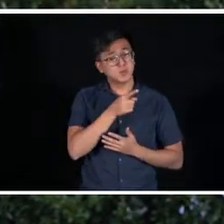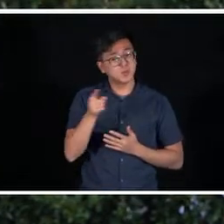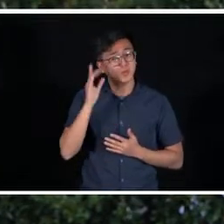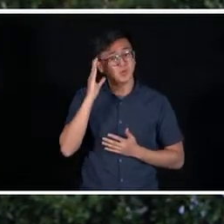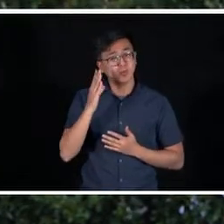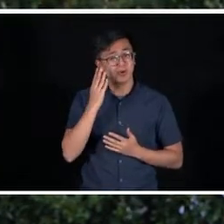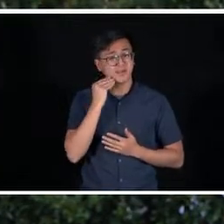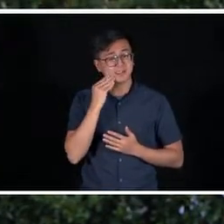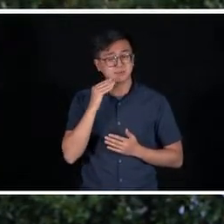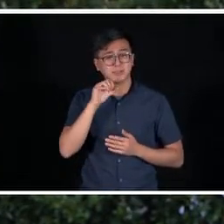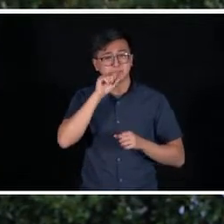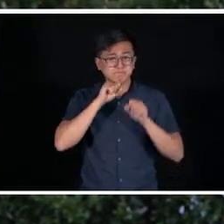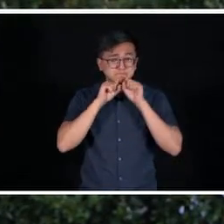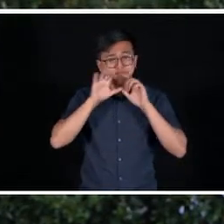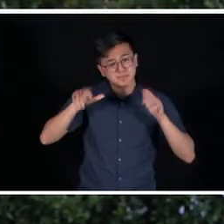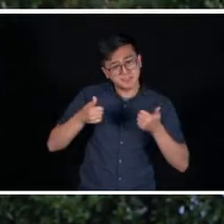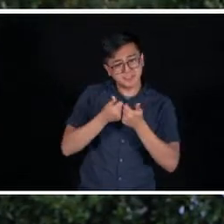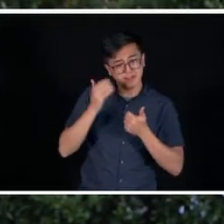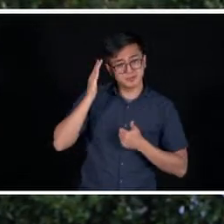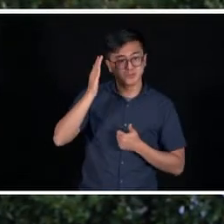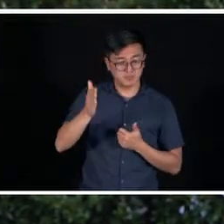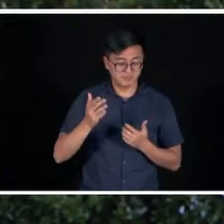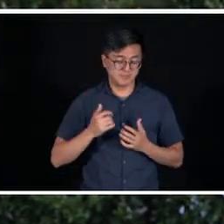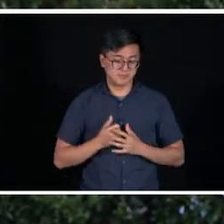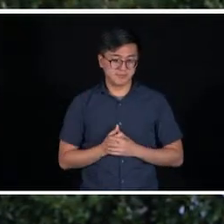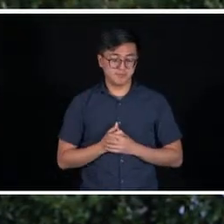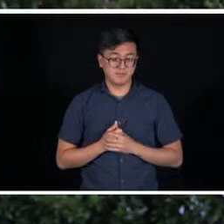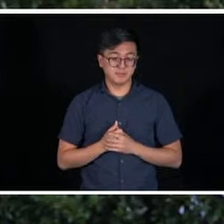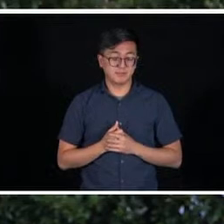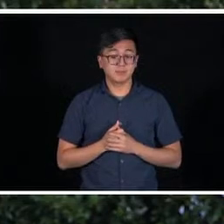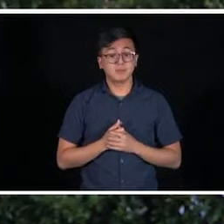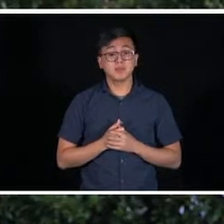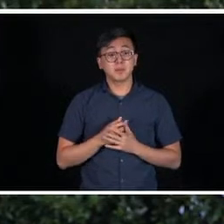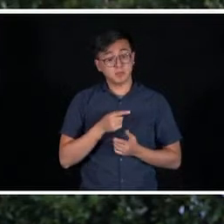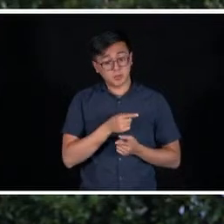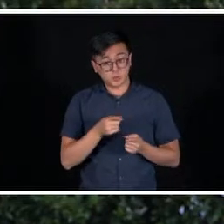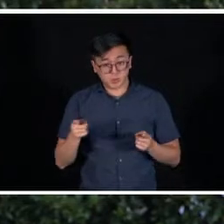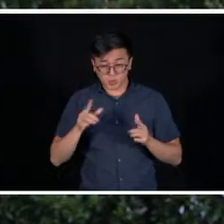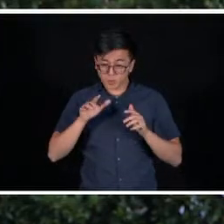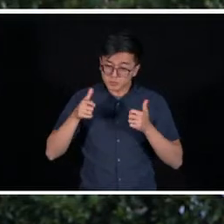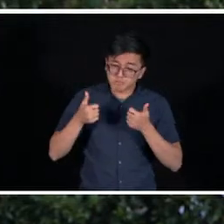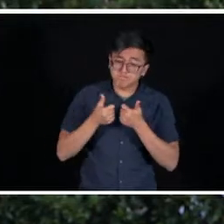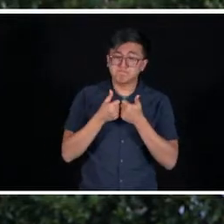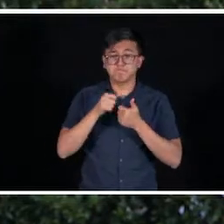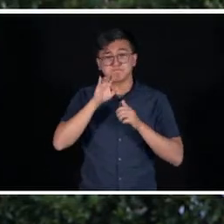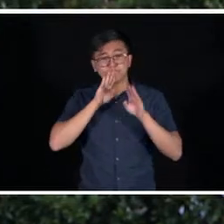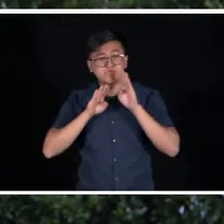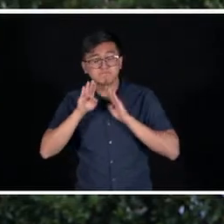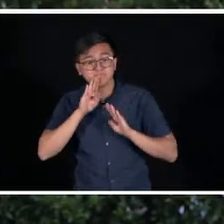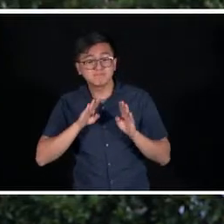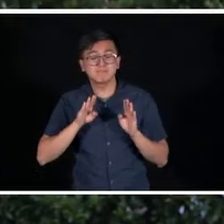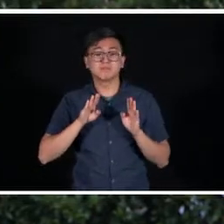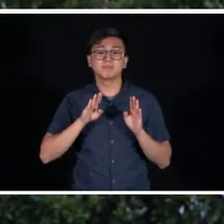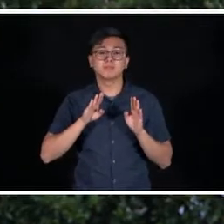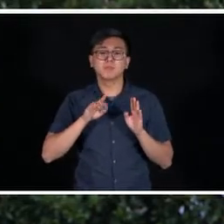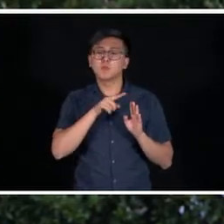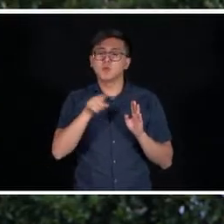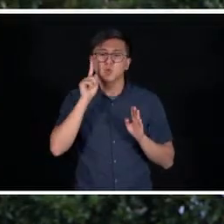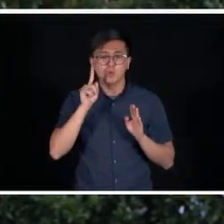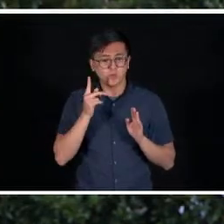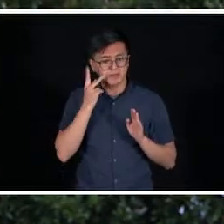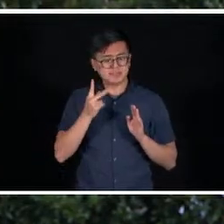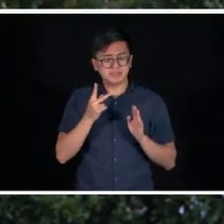way. But it's during these moments of hardship that your true strength is